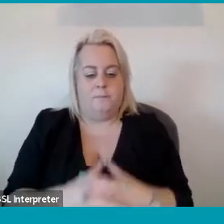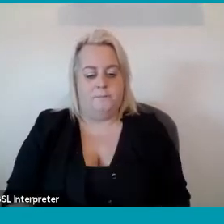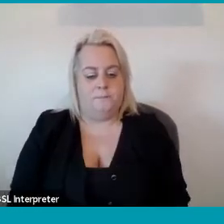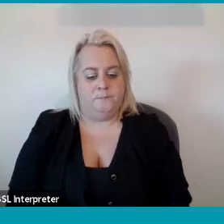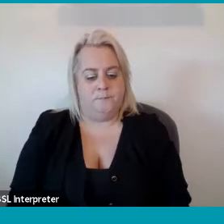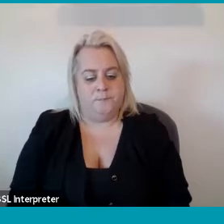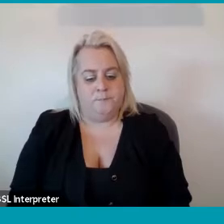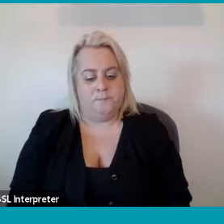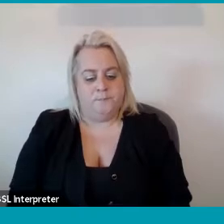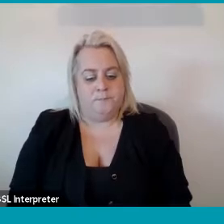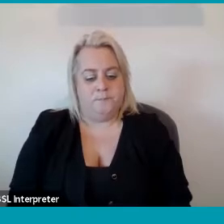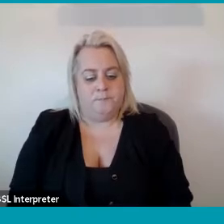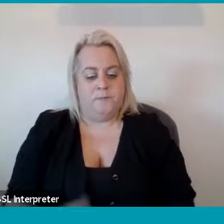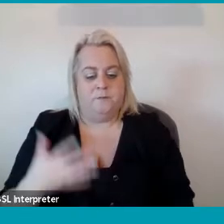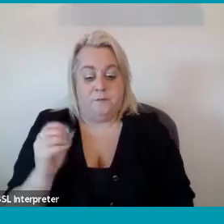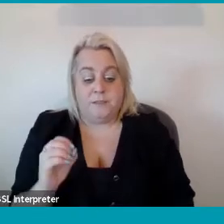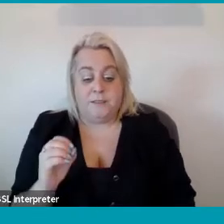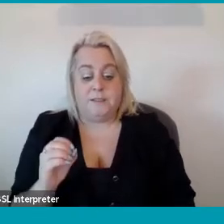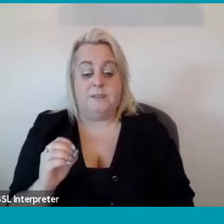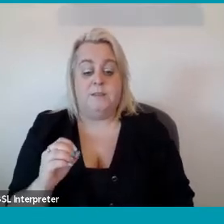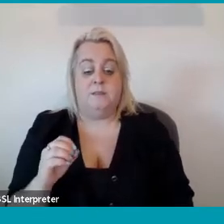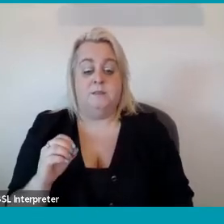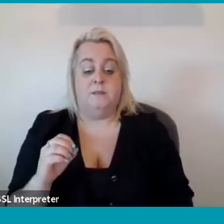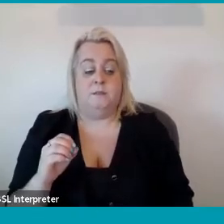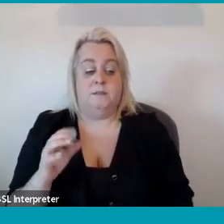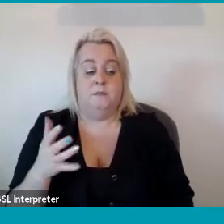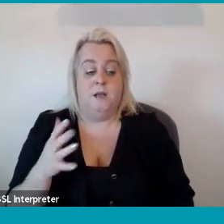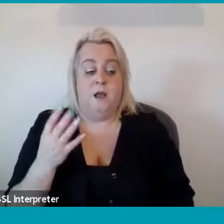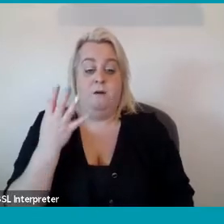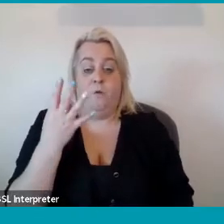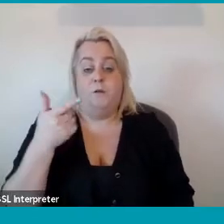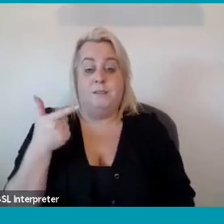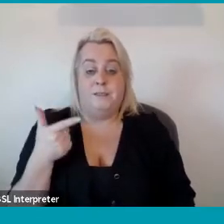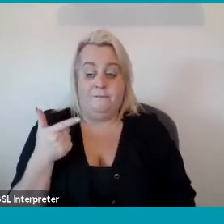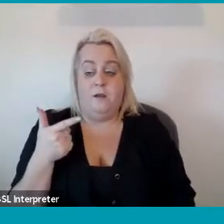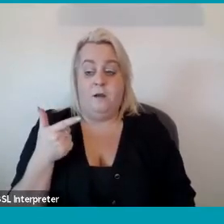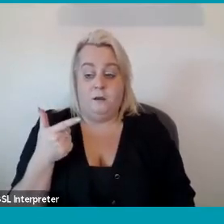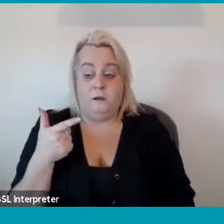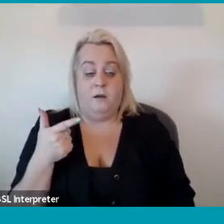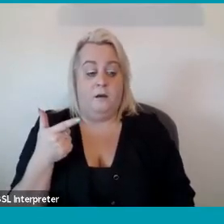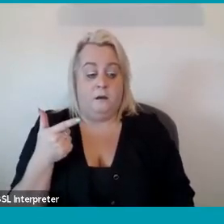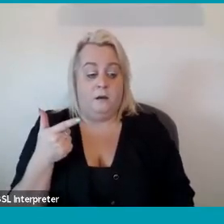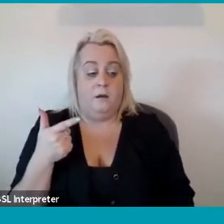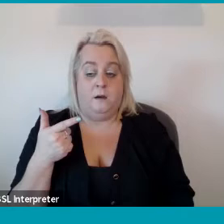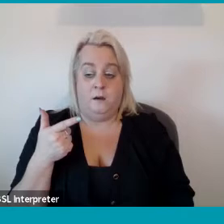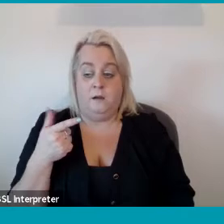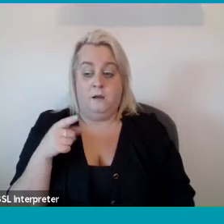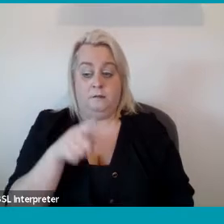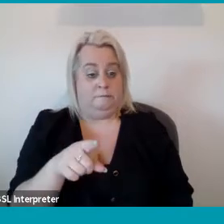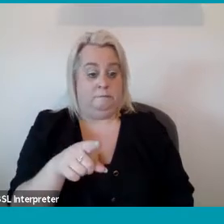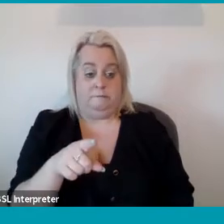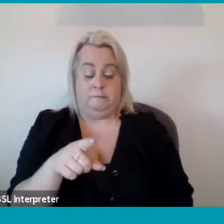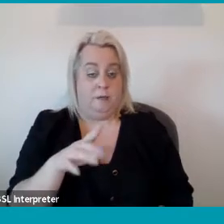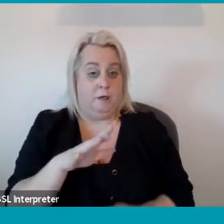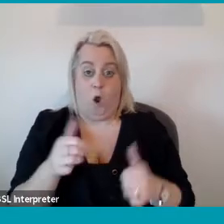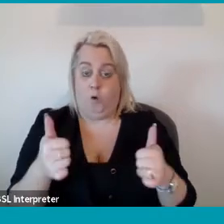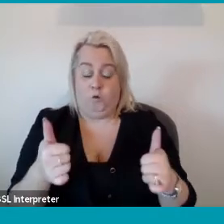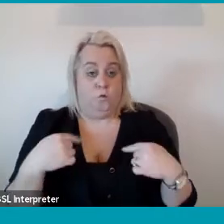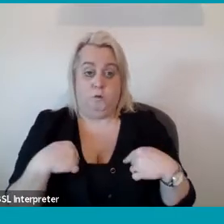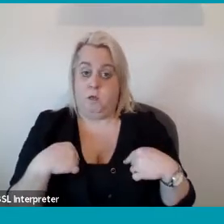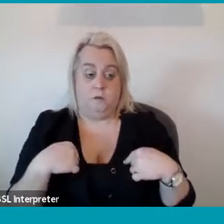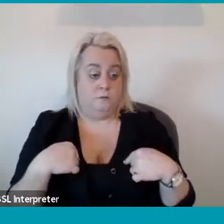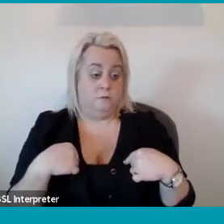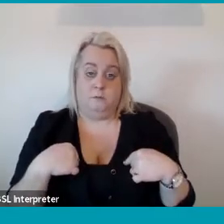50? Pretty close. It's about 47%. So they are not doing as well as we are.